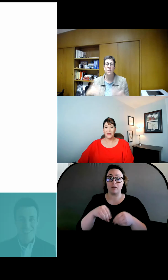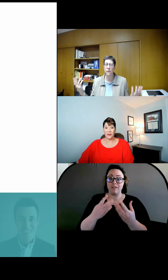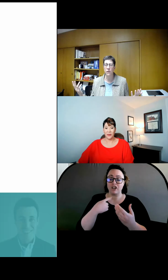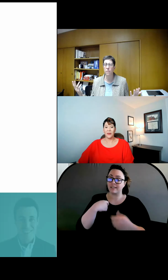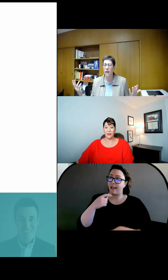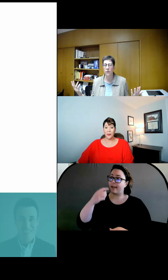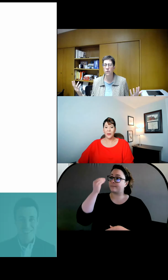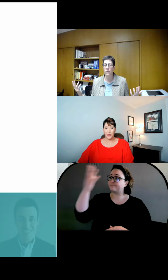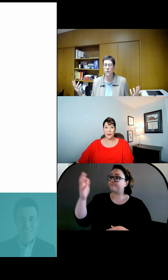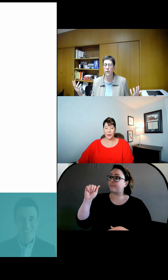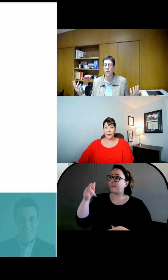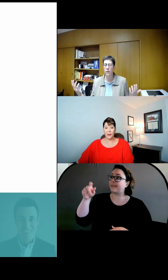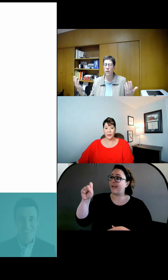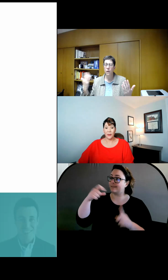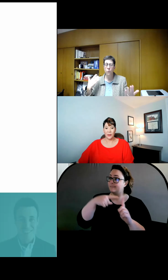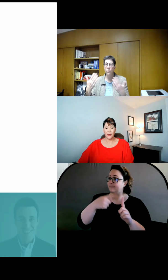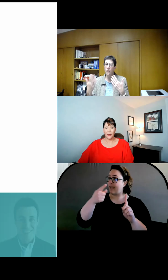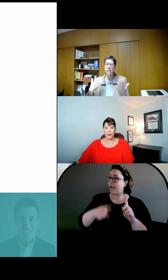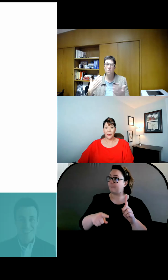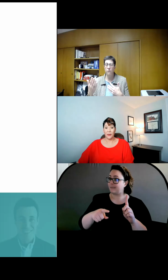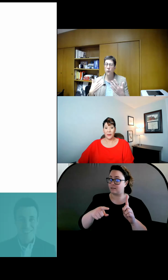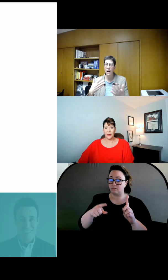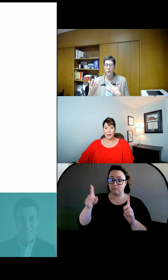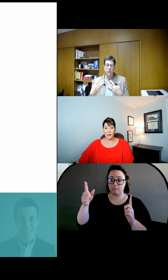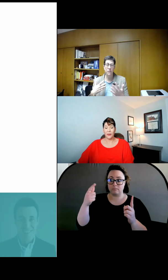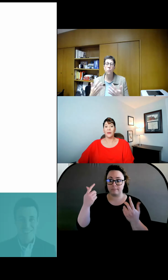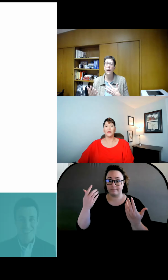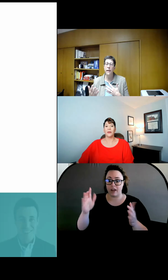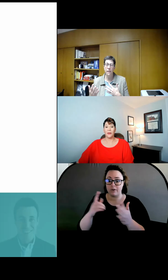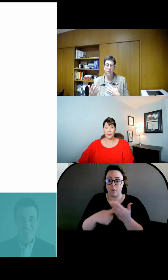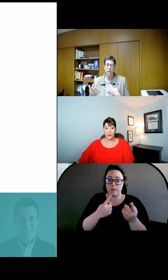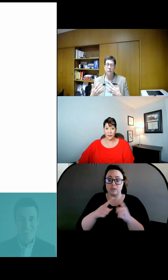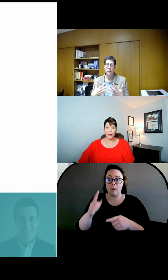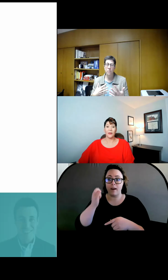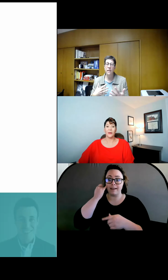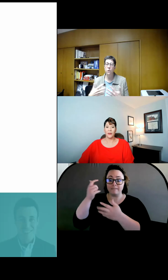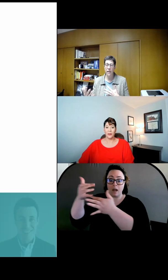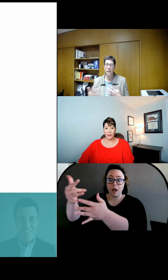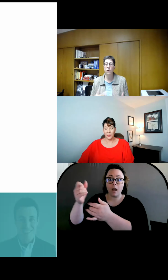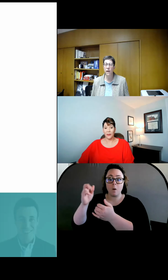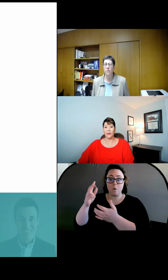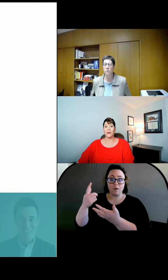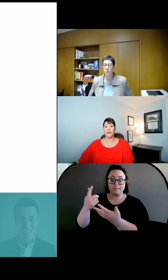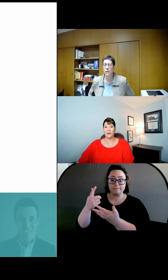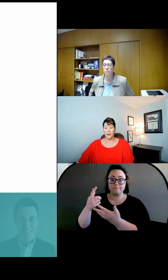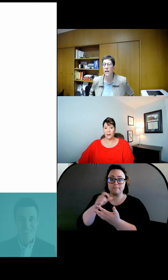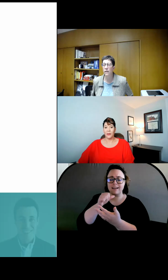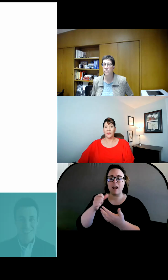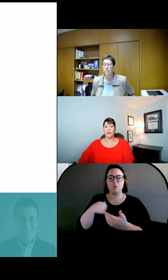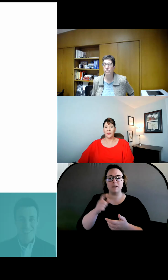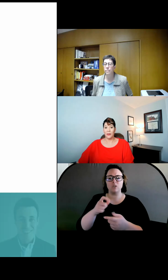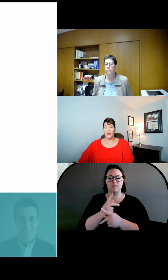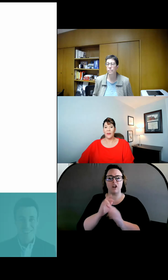APS and I never hear back. I don't know what's going on. We really need to figure out some way to make it okay to provide information